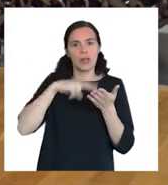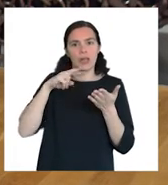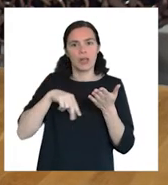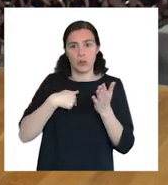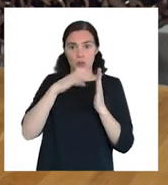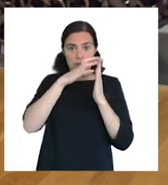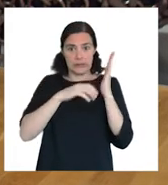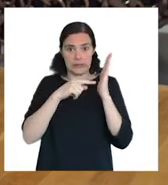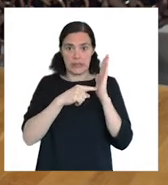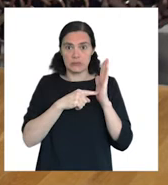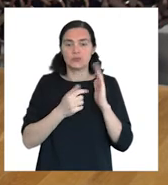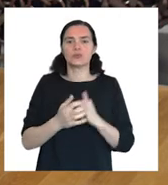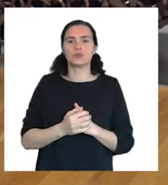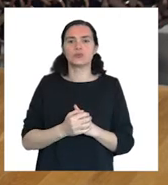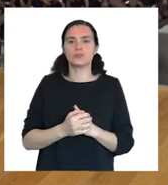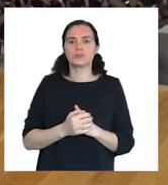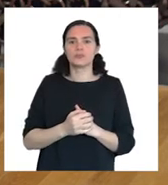when he read this essay,